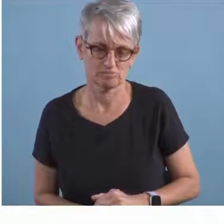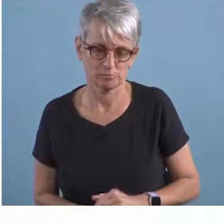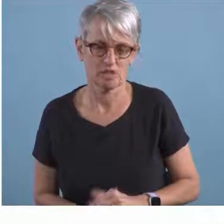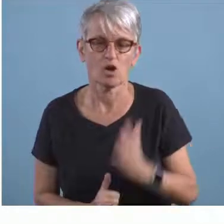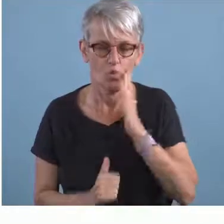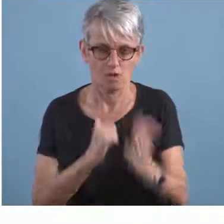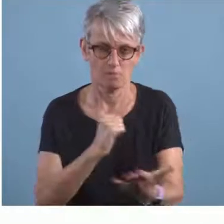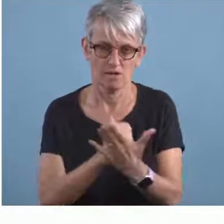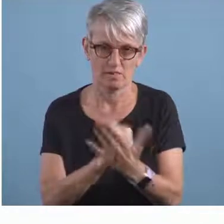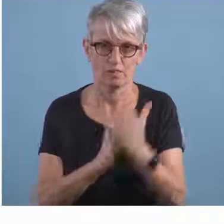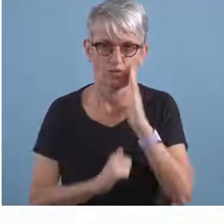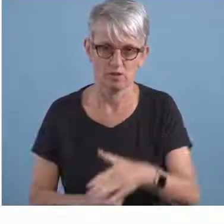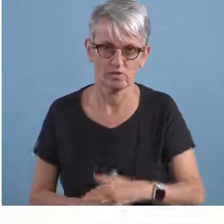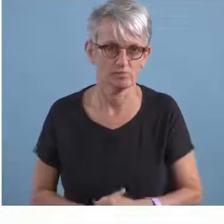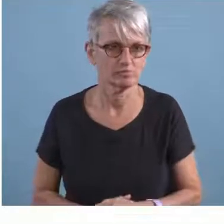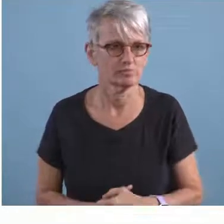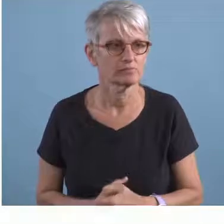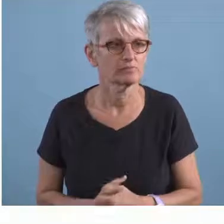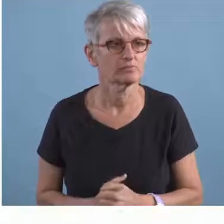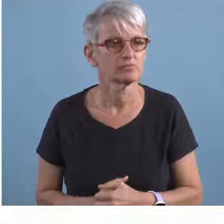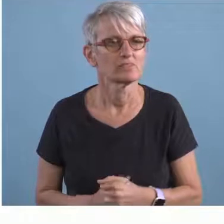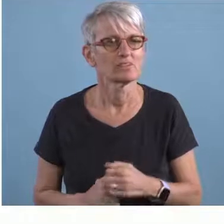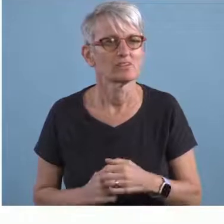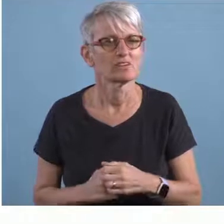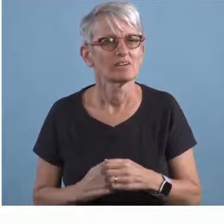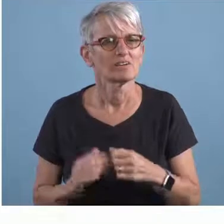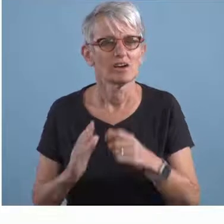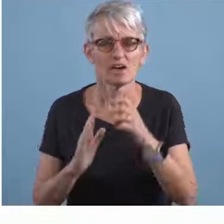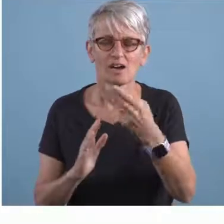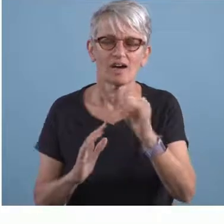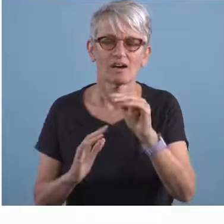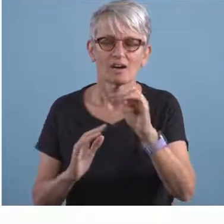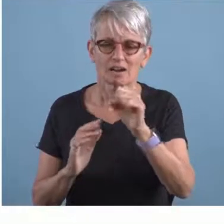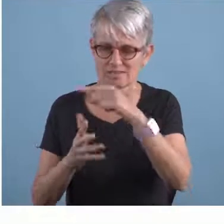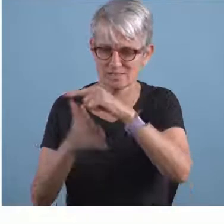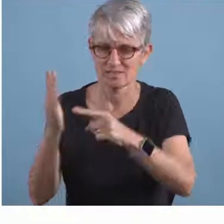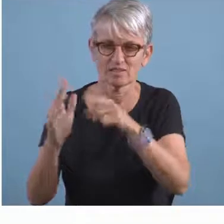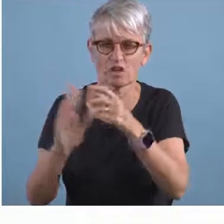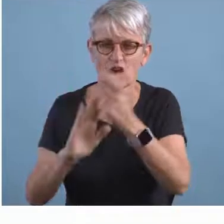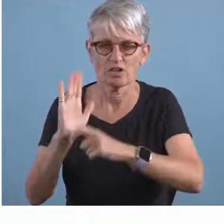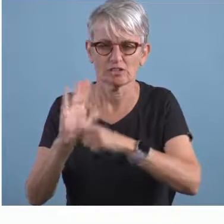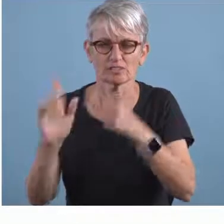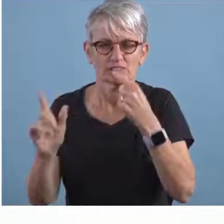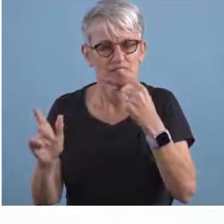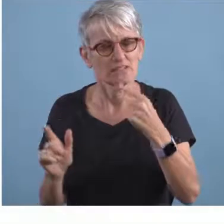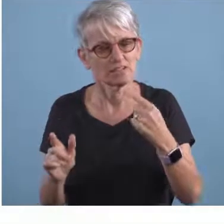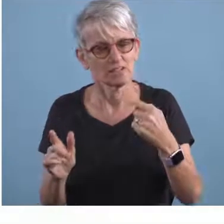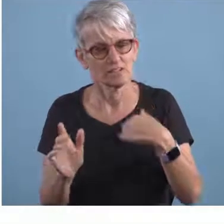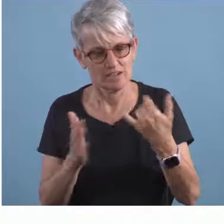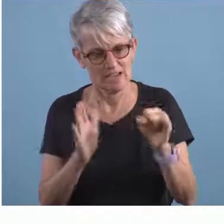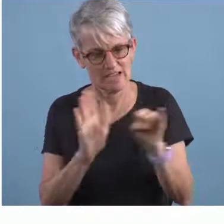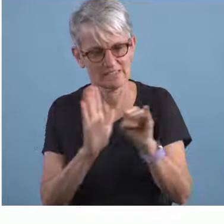advantageous. And I like the way that the article by Hines et al. 4 years ago identified some